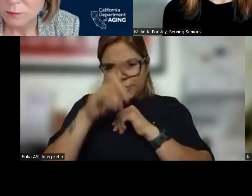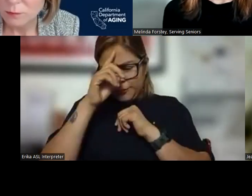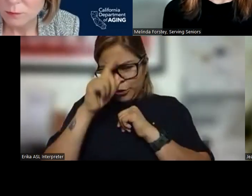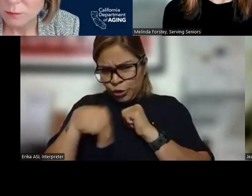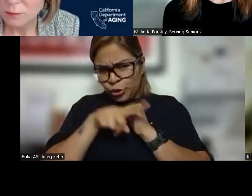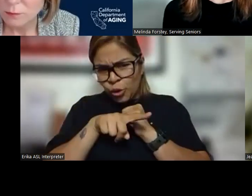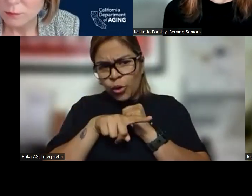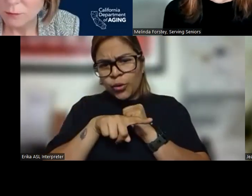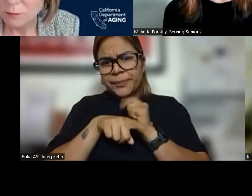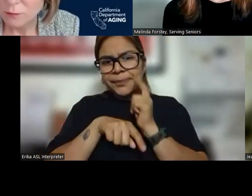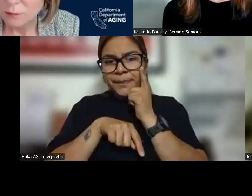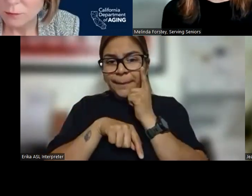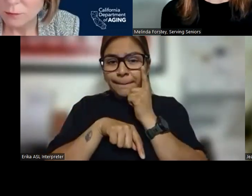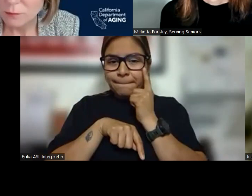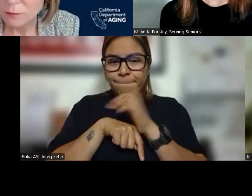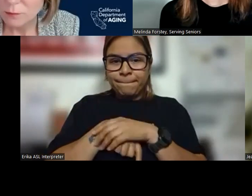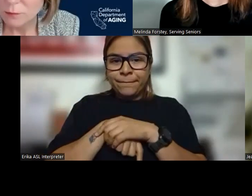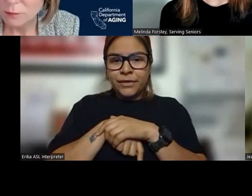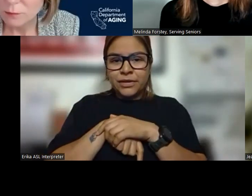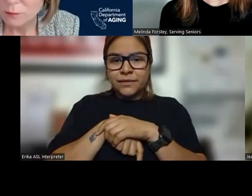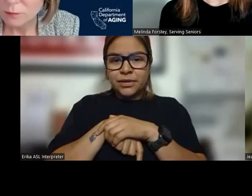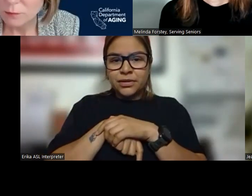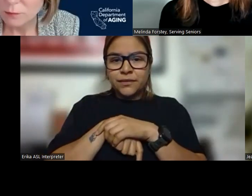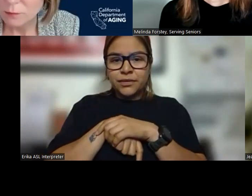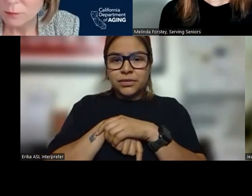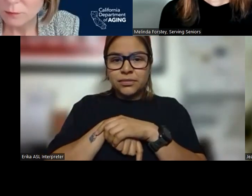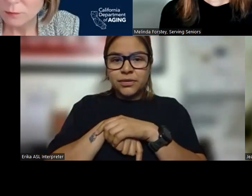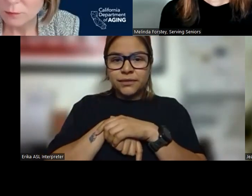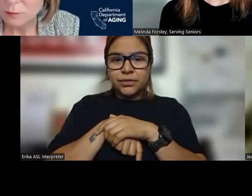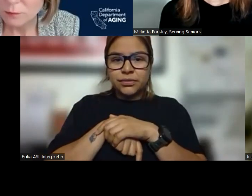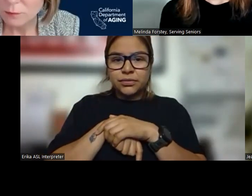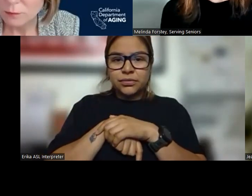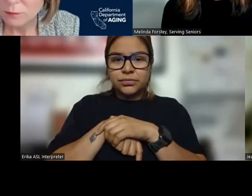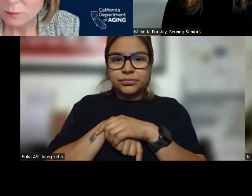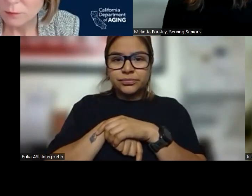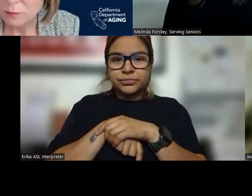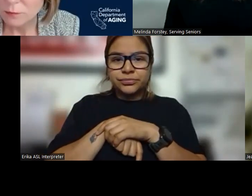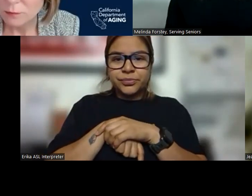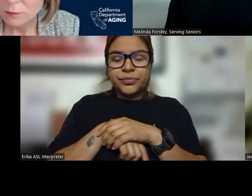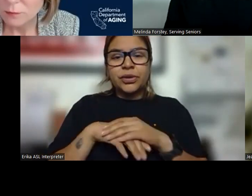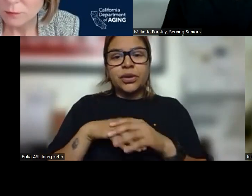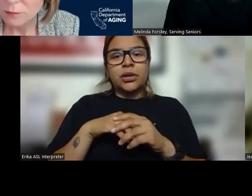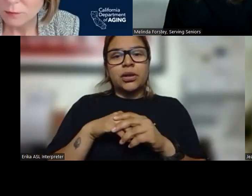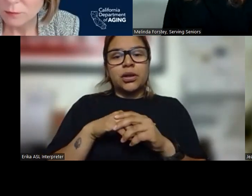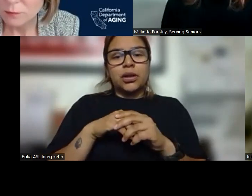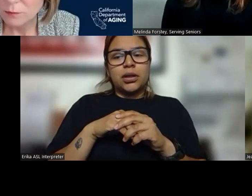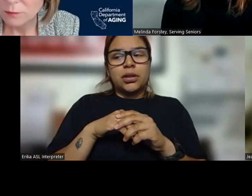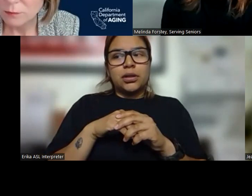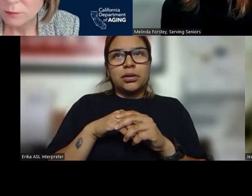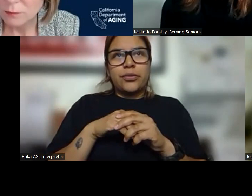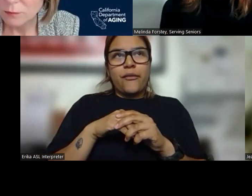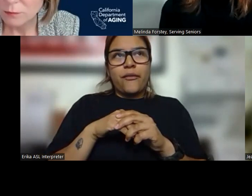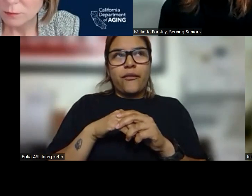residents, to your clients, I guess, in addition to the subsidies or in place of the subsidies that you're providing? Do you